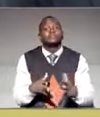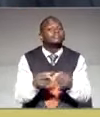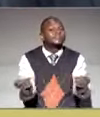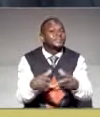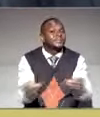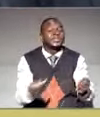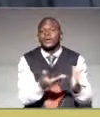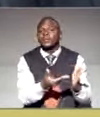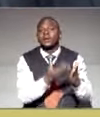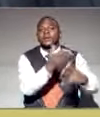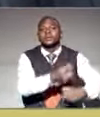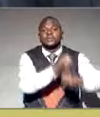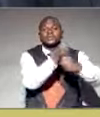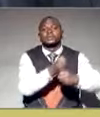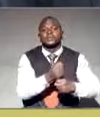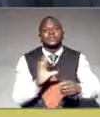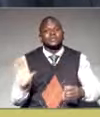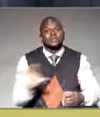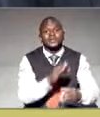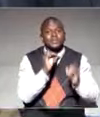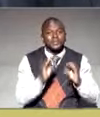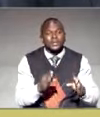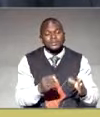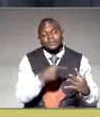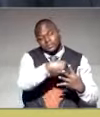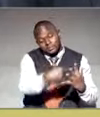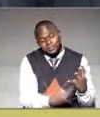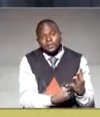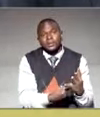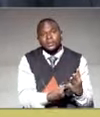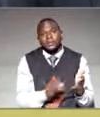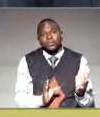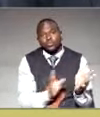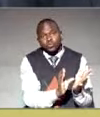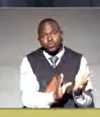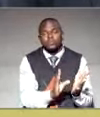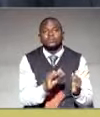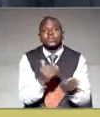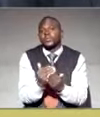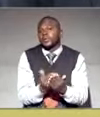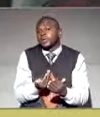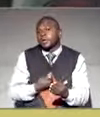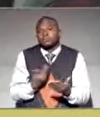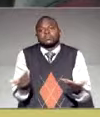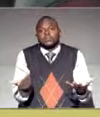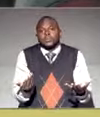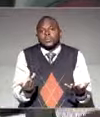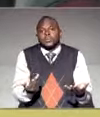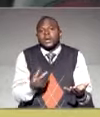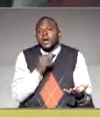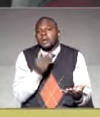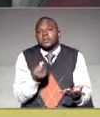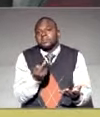out? How many unfunded priorities in this country do we have that we have not put resources simply because we don't have the